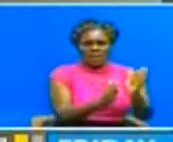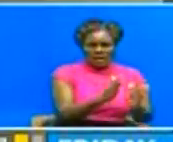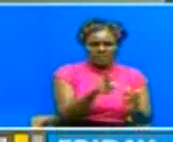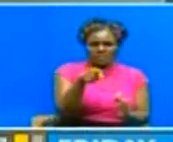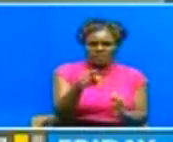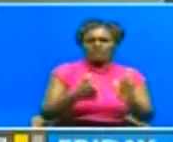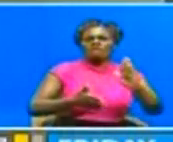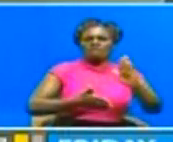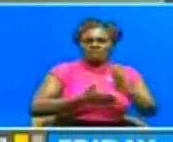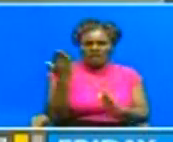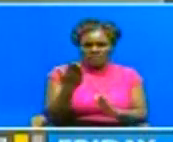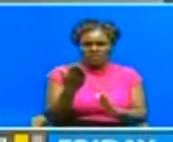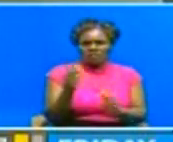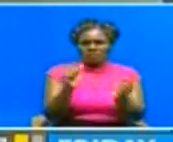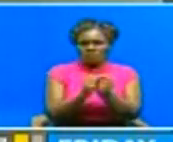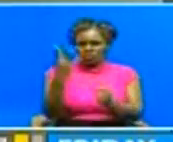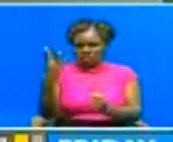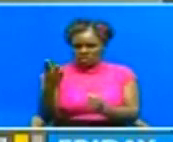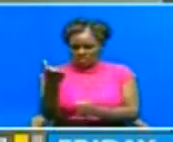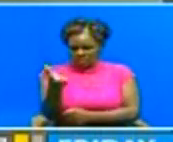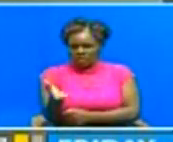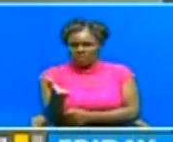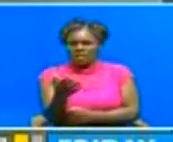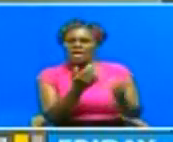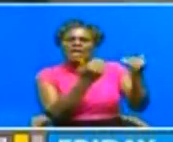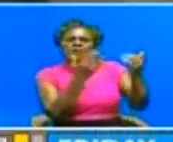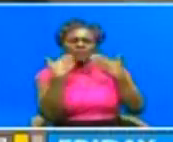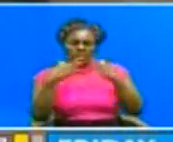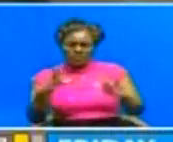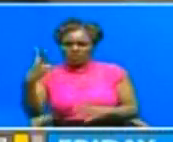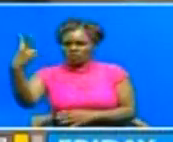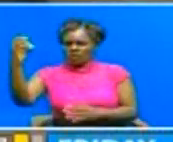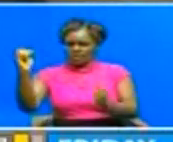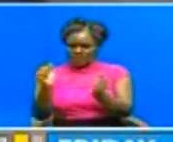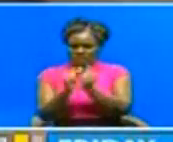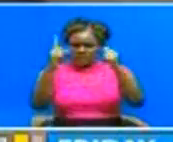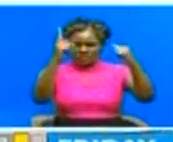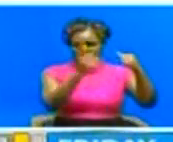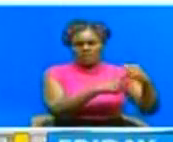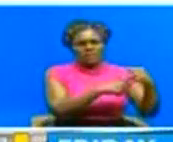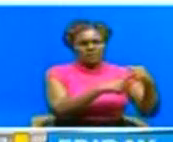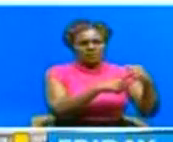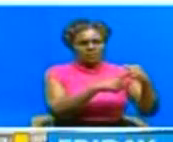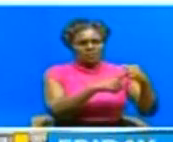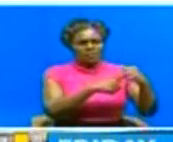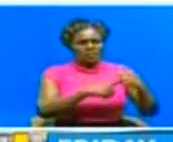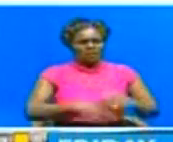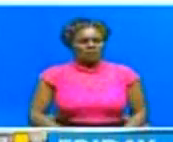are faster to deploy, with 14 of such wellheads expected to be complete by 2016.